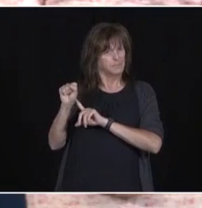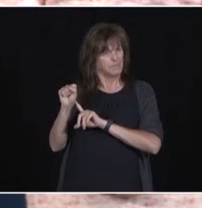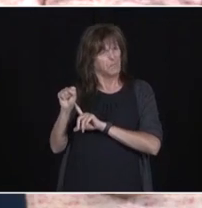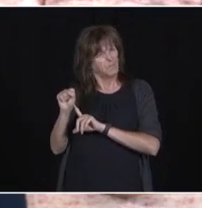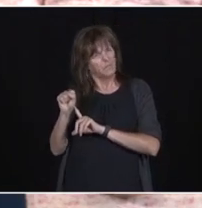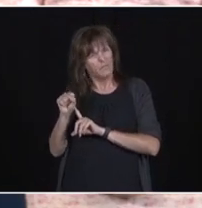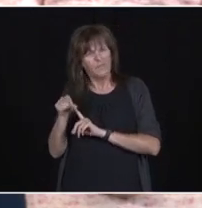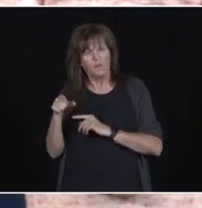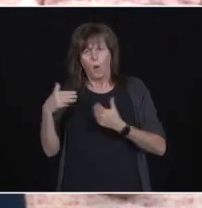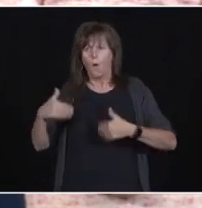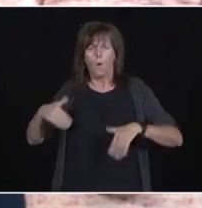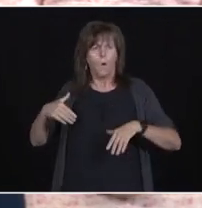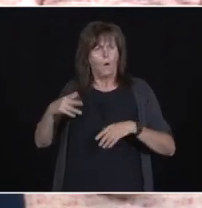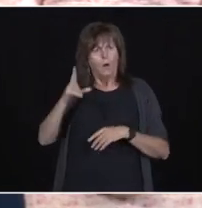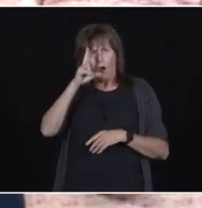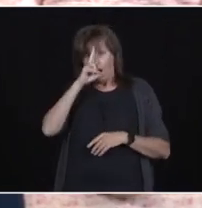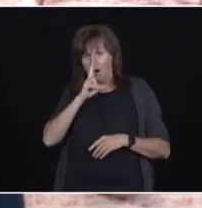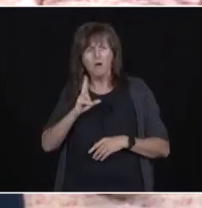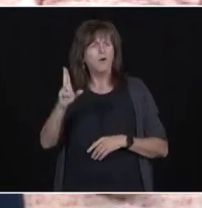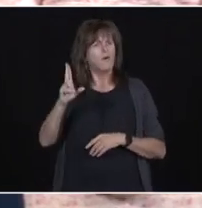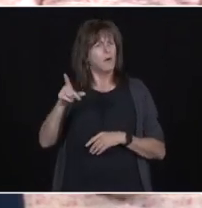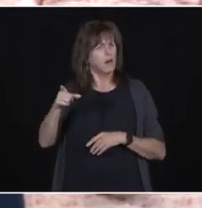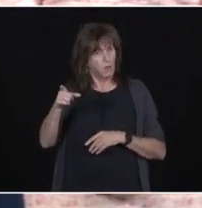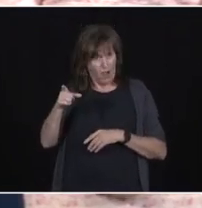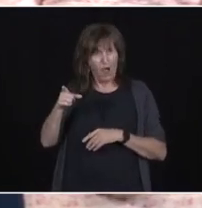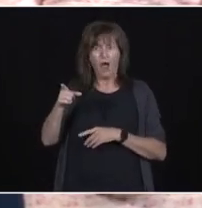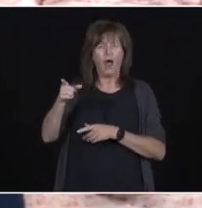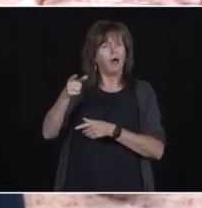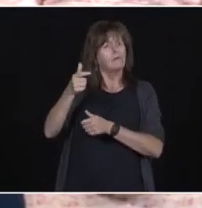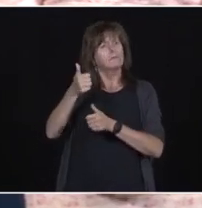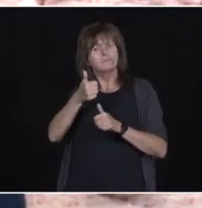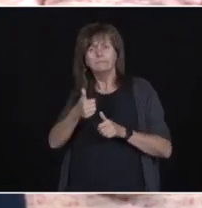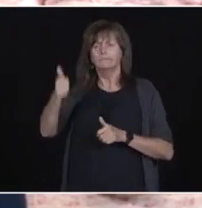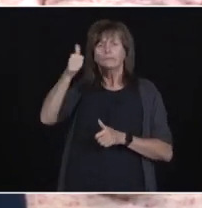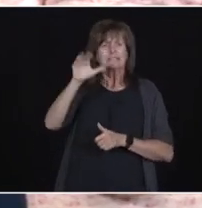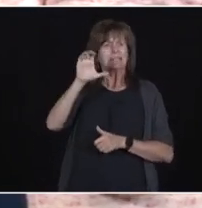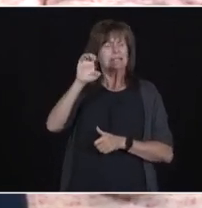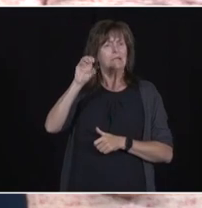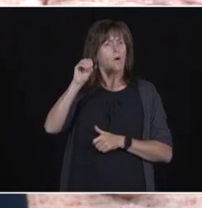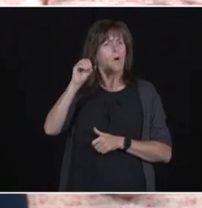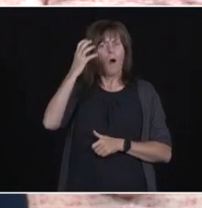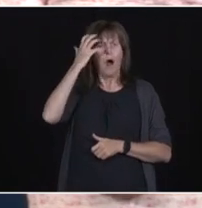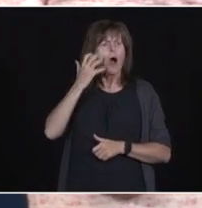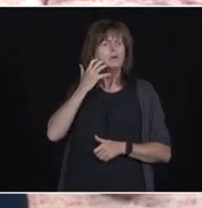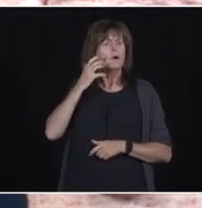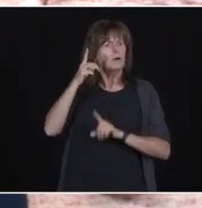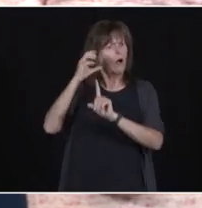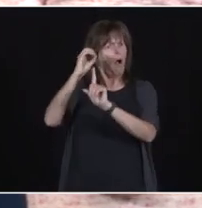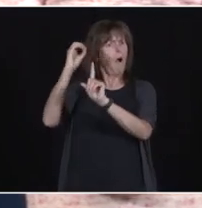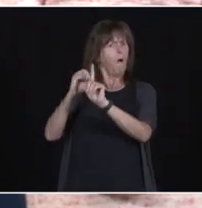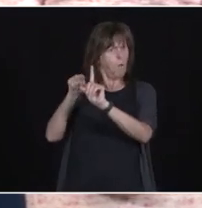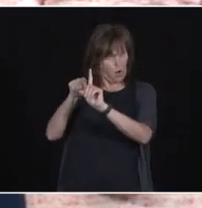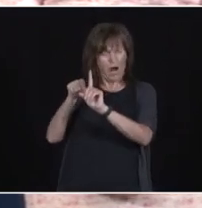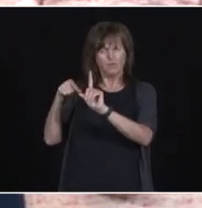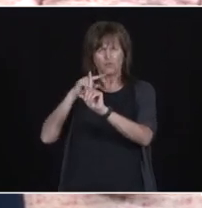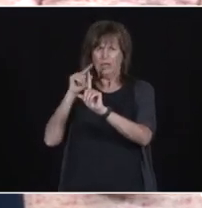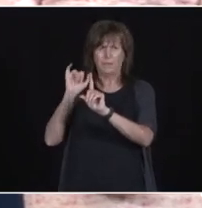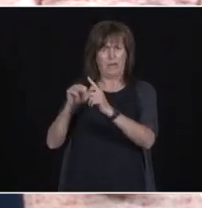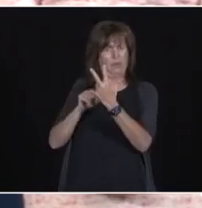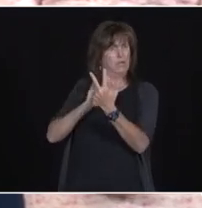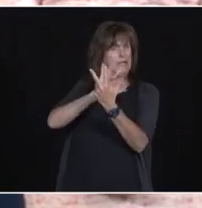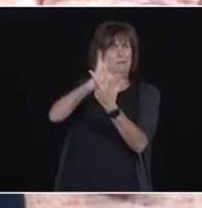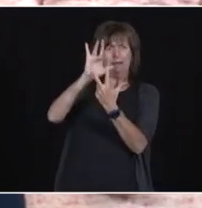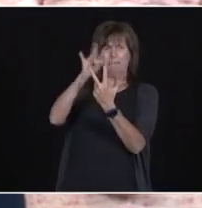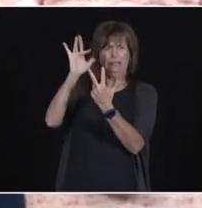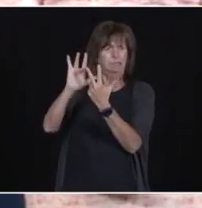entire country. Together, they have decades of experience. They will conduct as many interviews as necessary. They